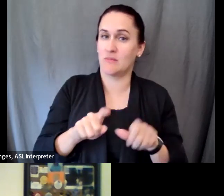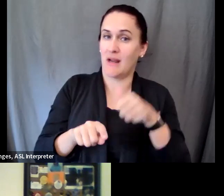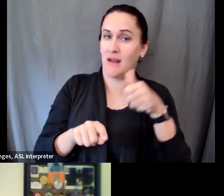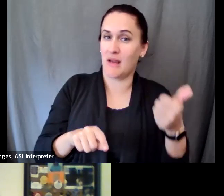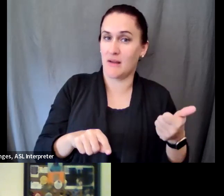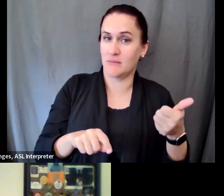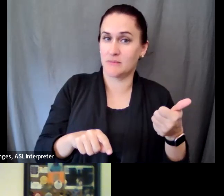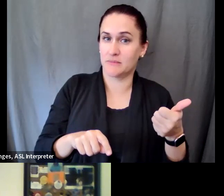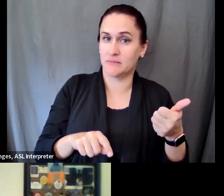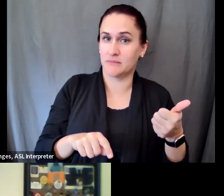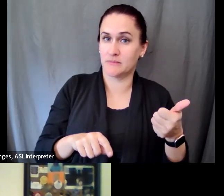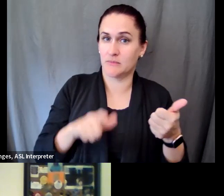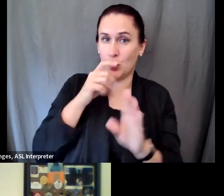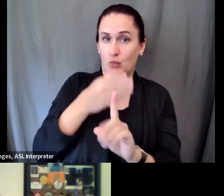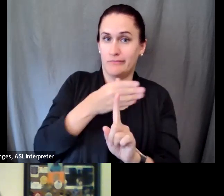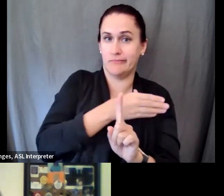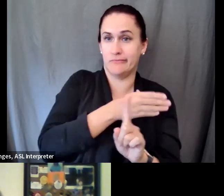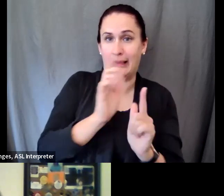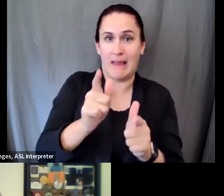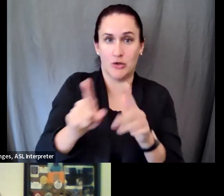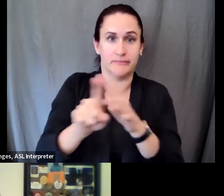that comes behind you.